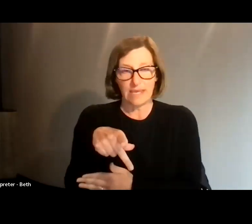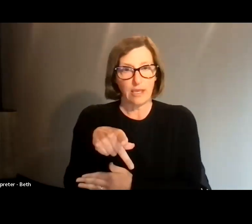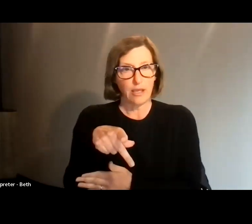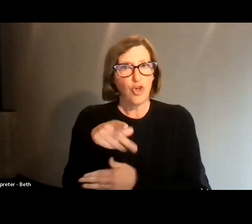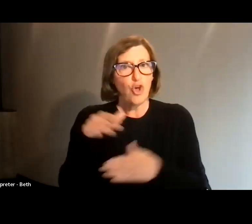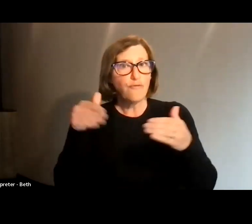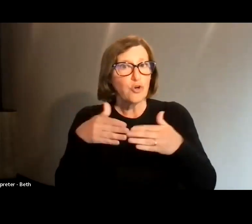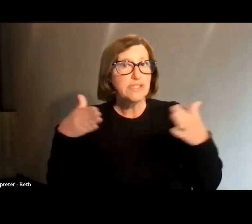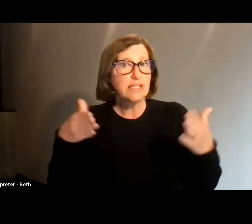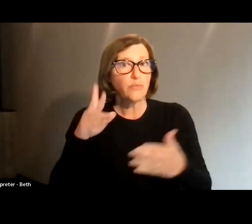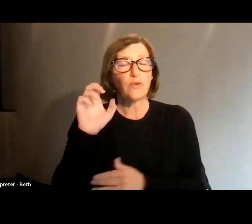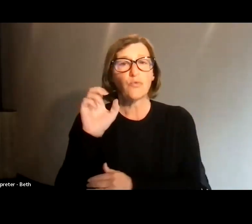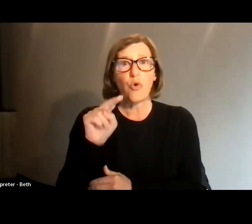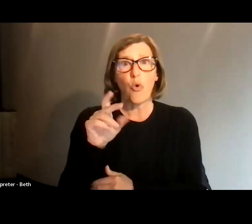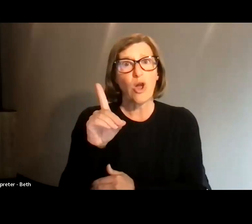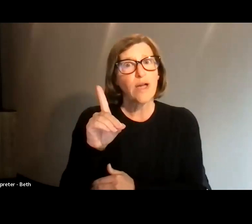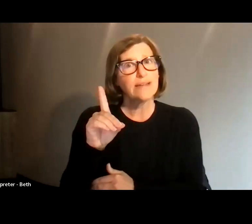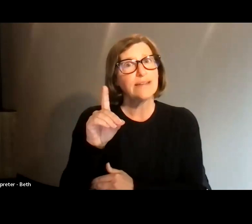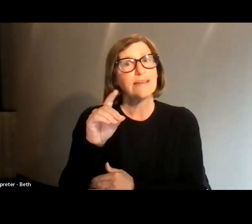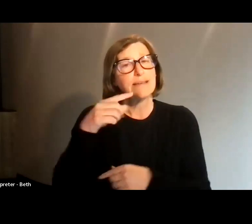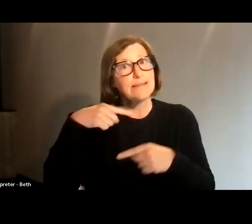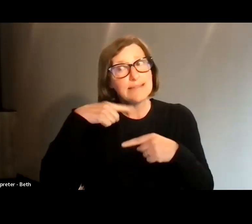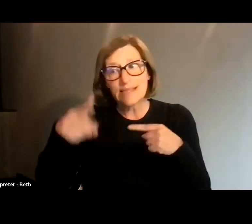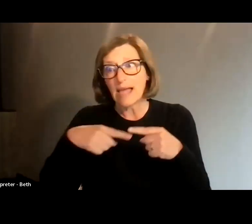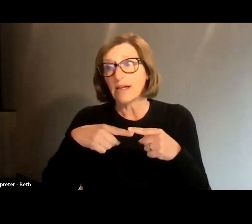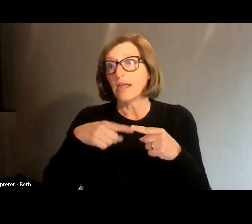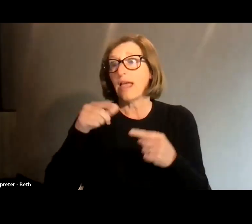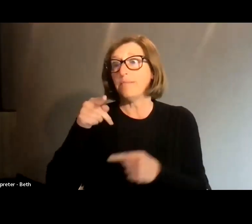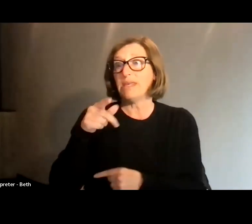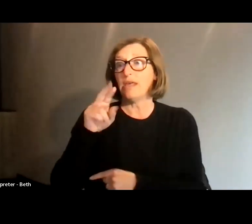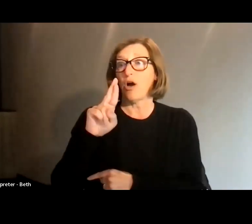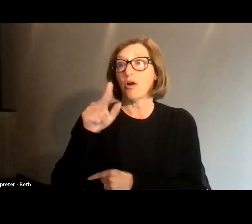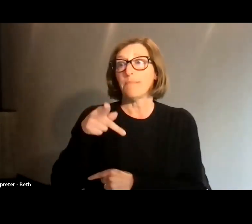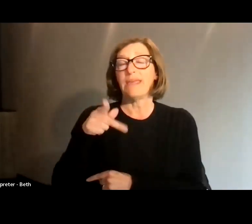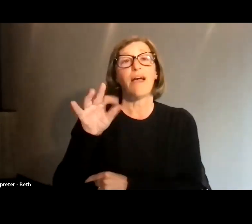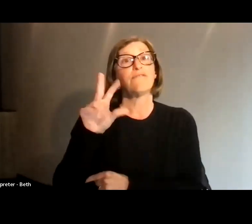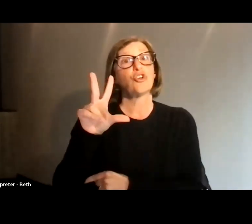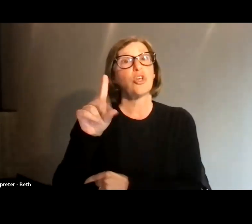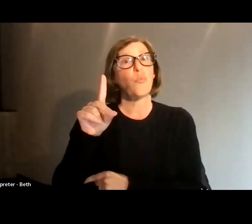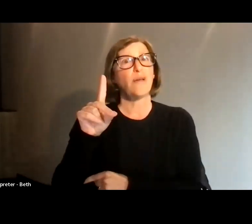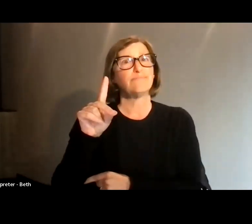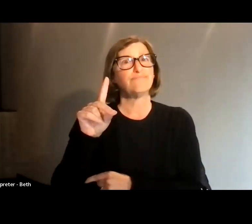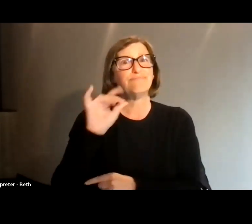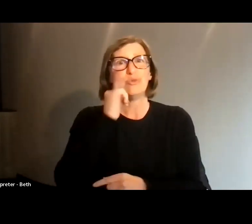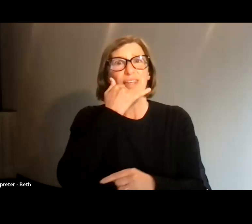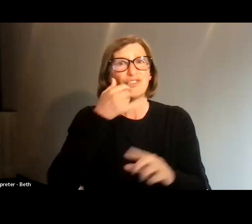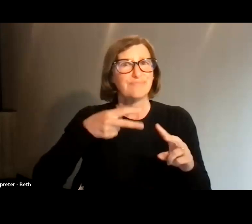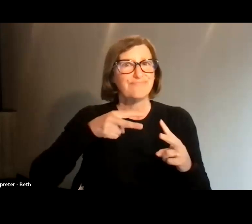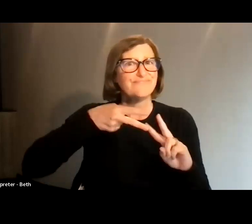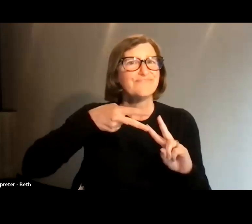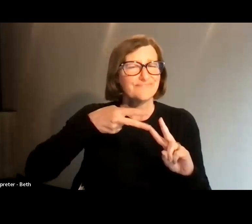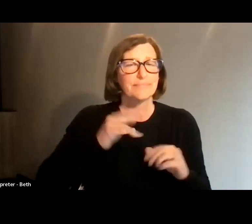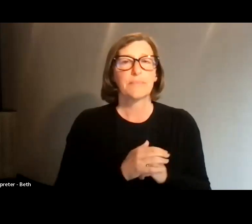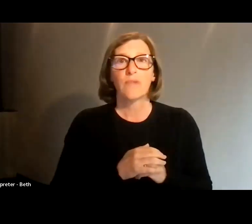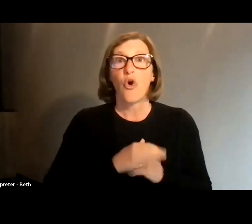on the retinoid cycle and PRPF31 mutations. At the end of all the presentations,